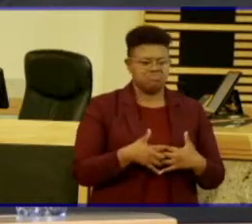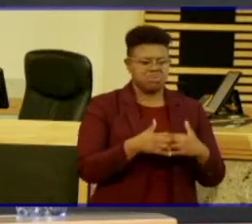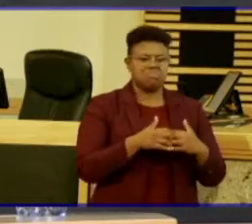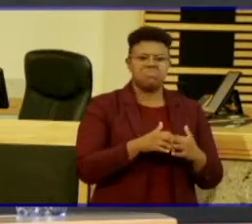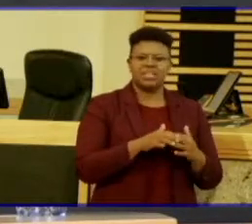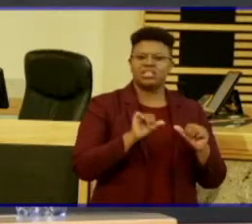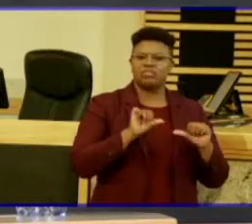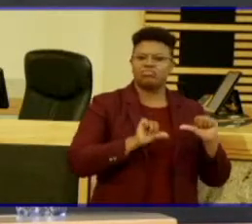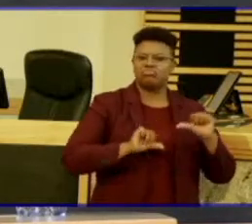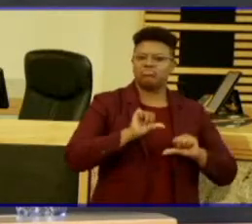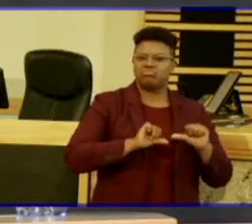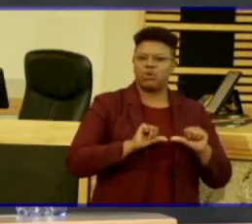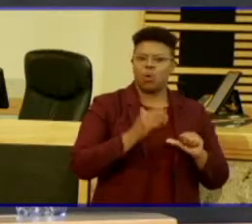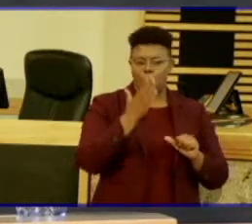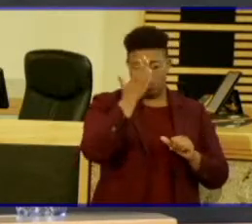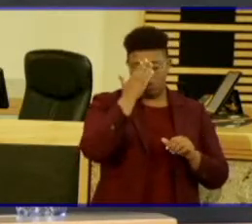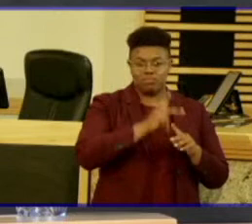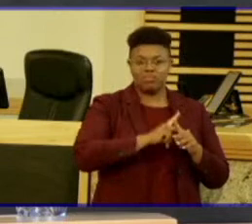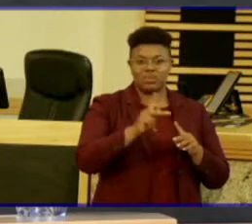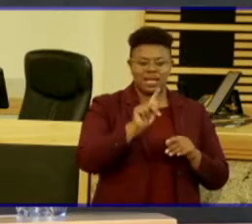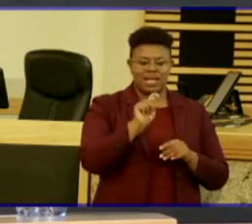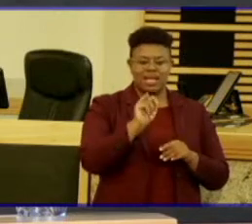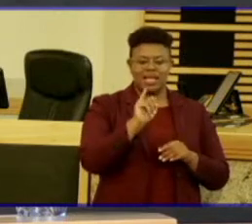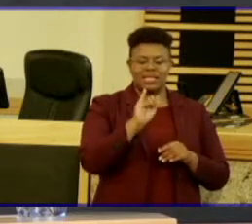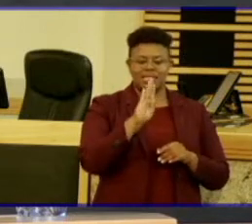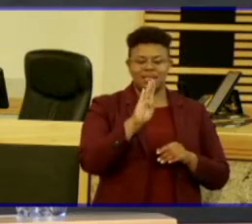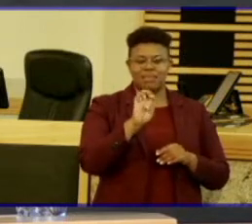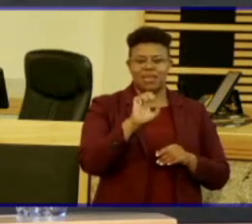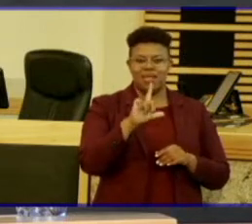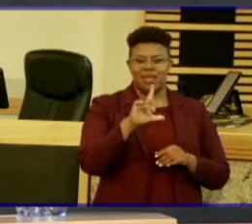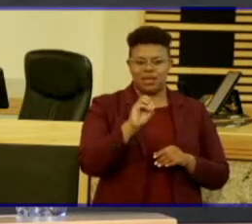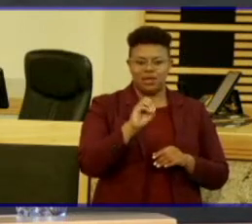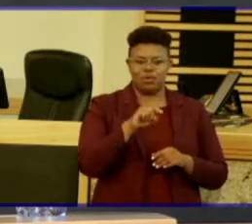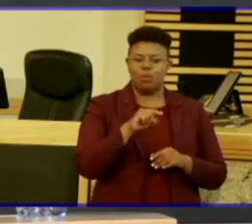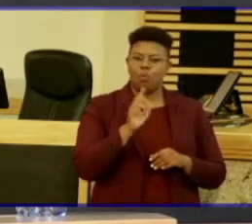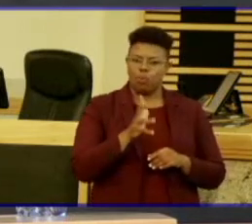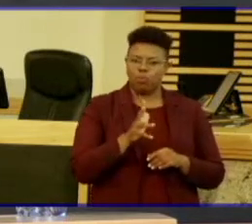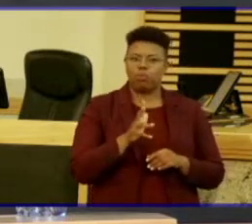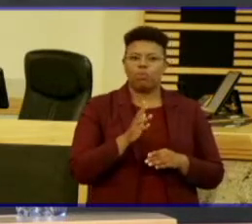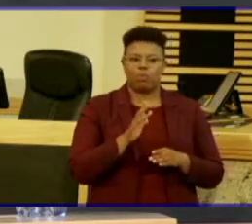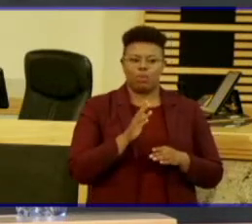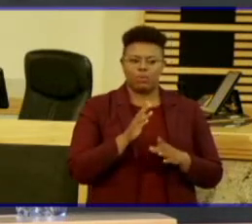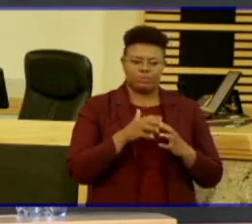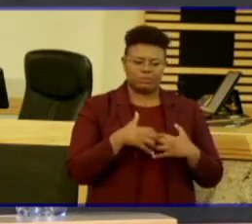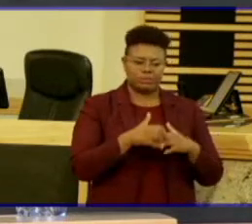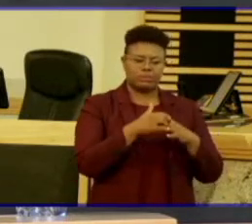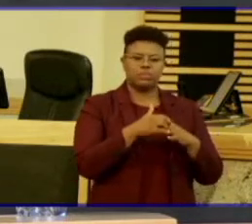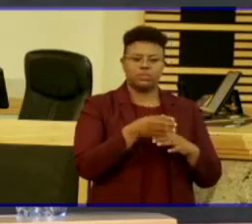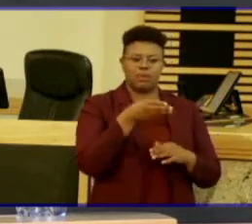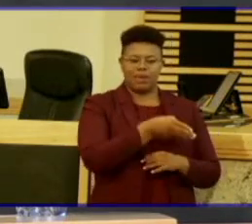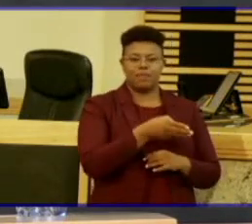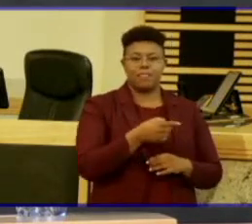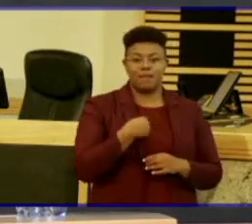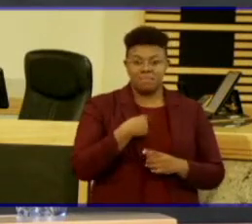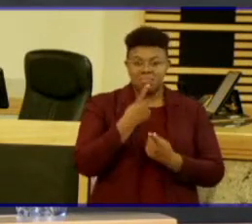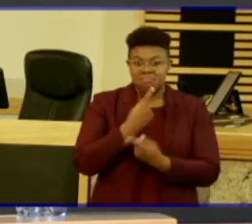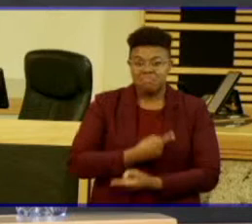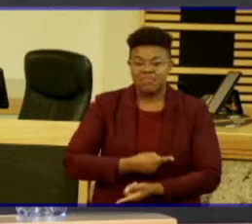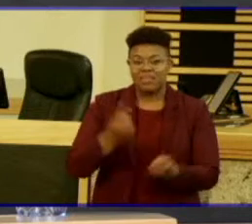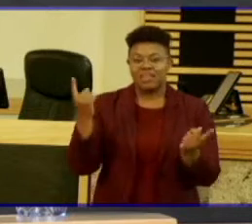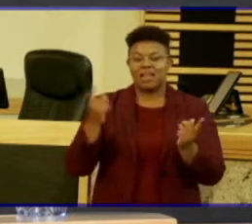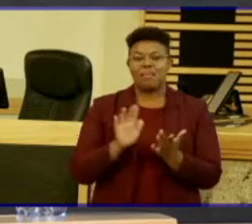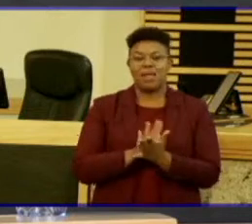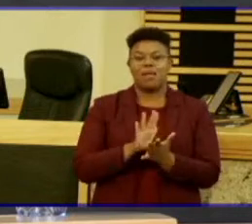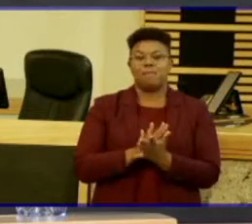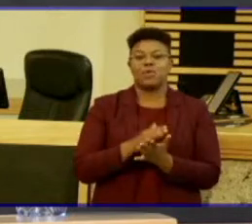work of Professor Tibelo Nyukong and her team. Honorable members, I'm happy to announce to